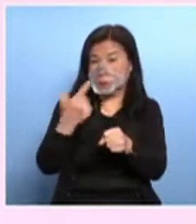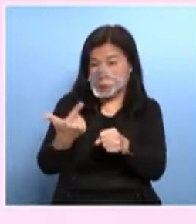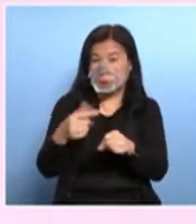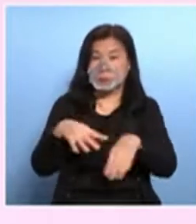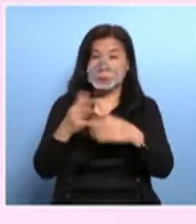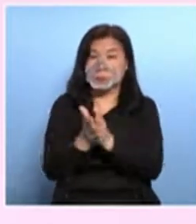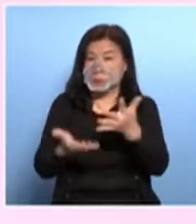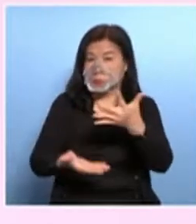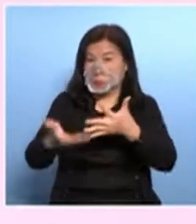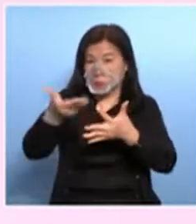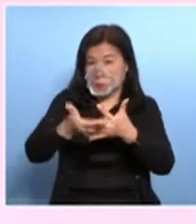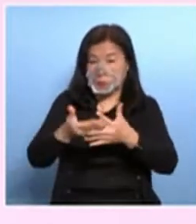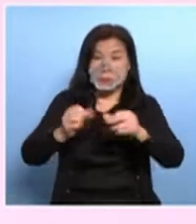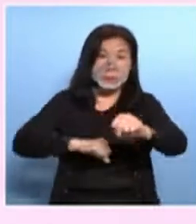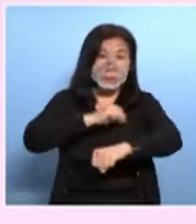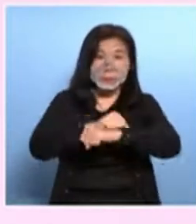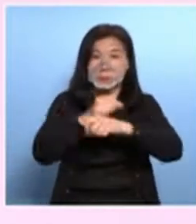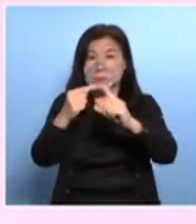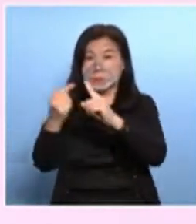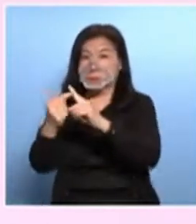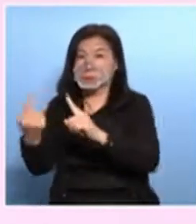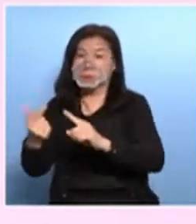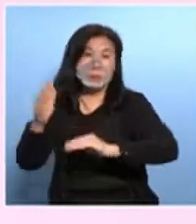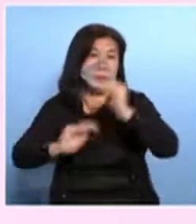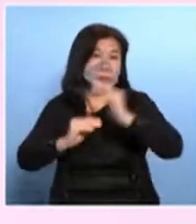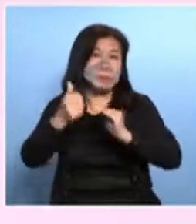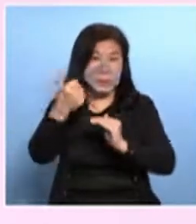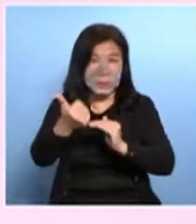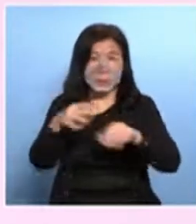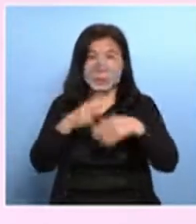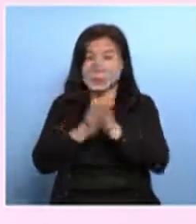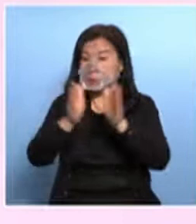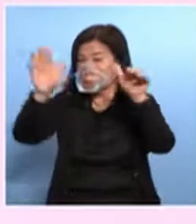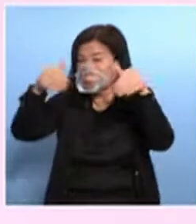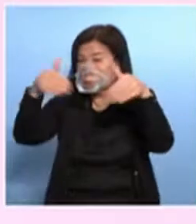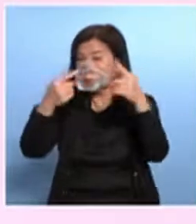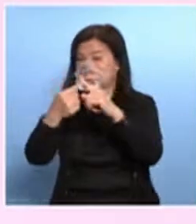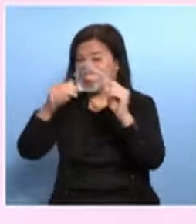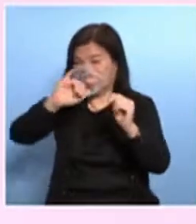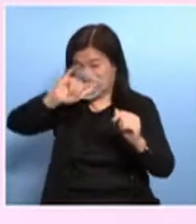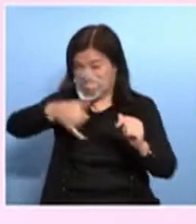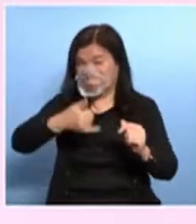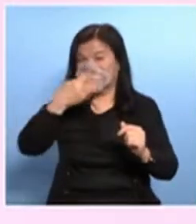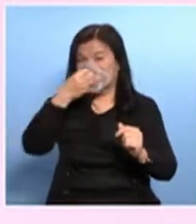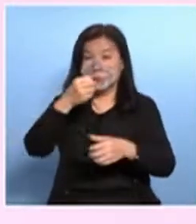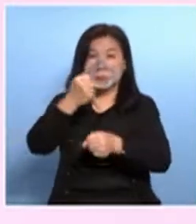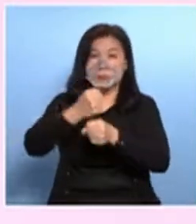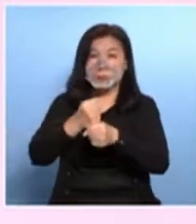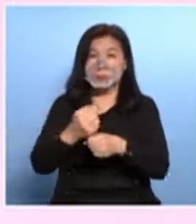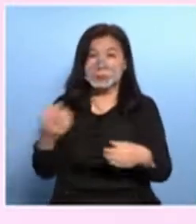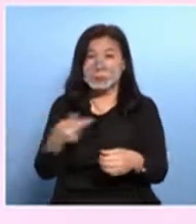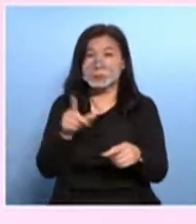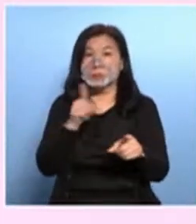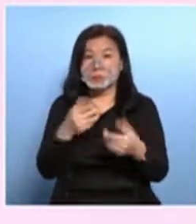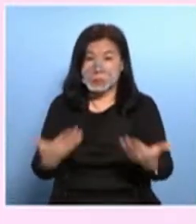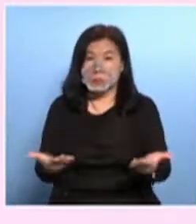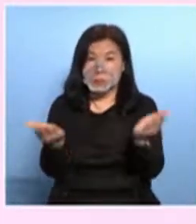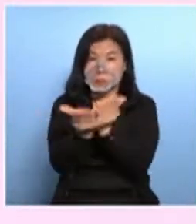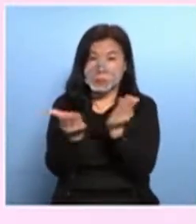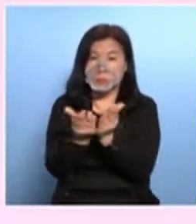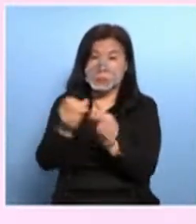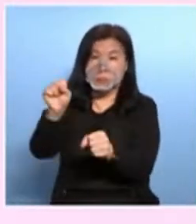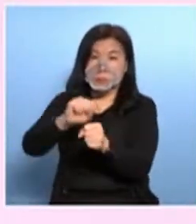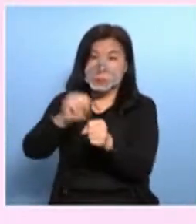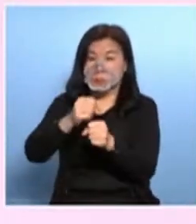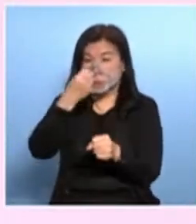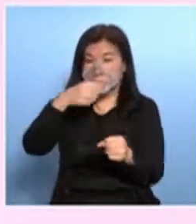human resources, we should also enhance the quality of our workforce and attract talent to Hong Kong. I shall now elaborate on measures